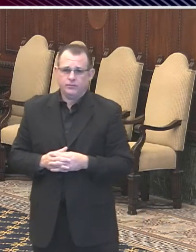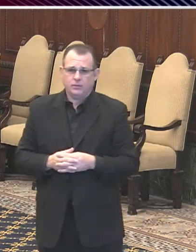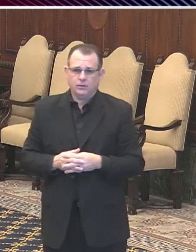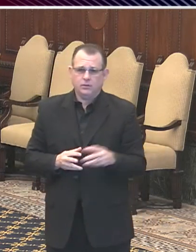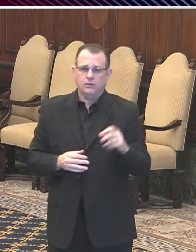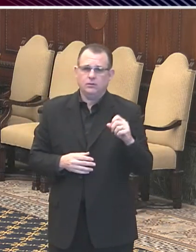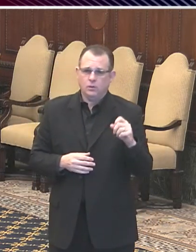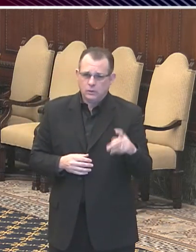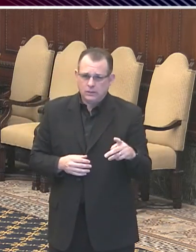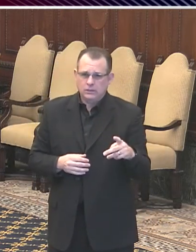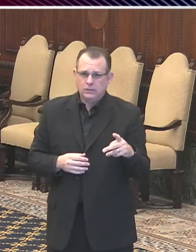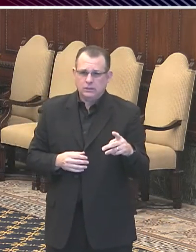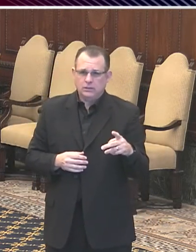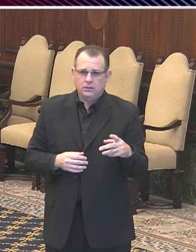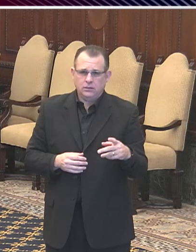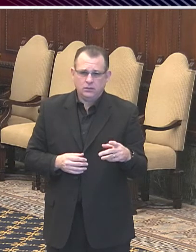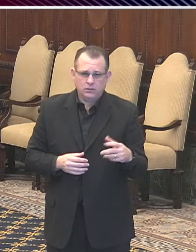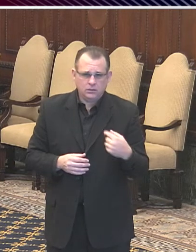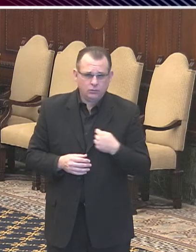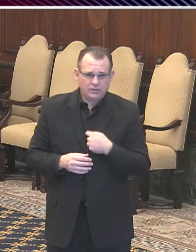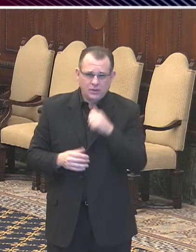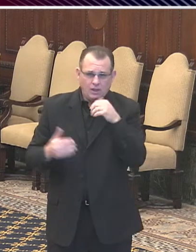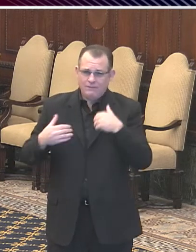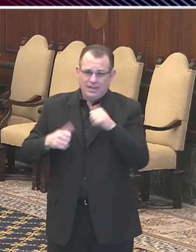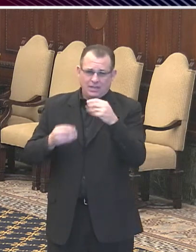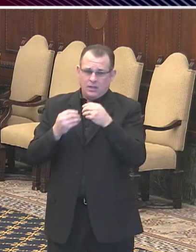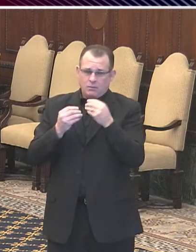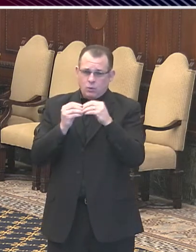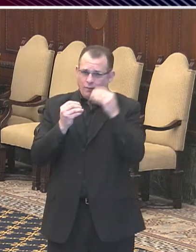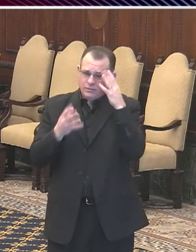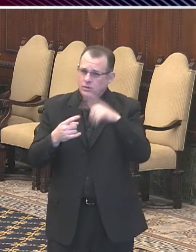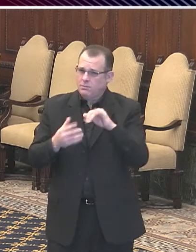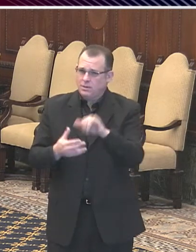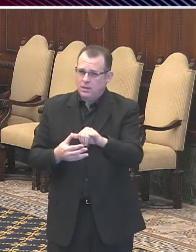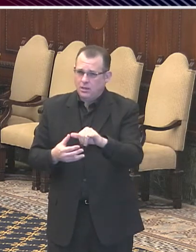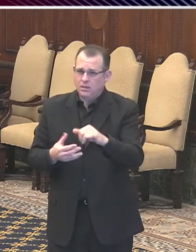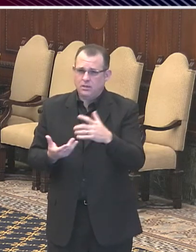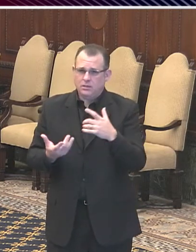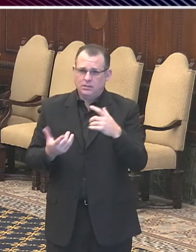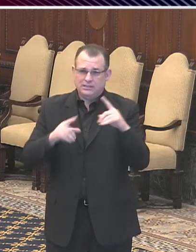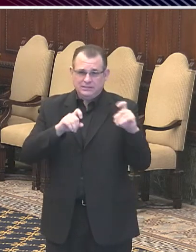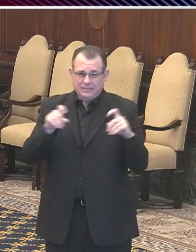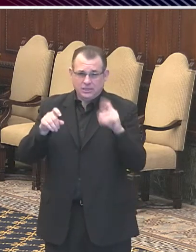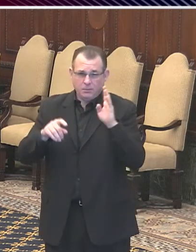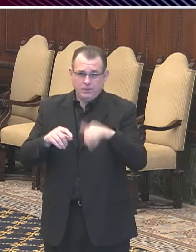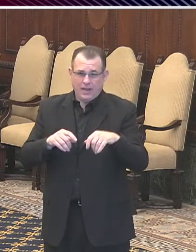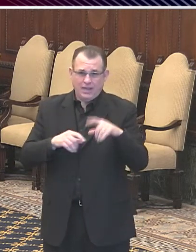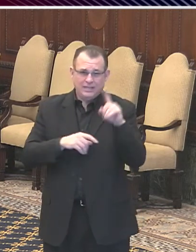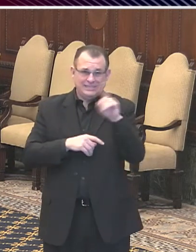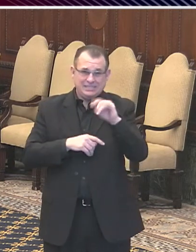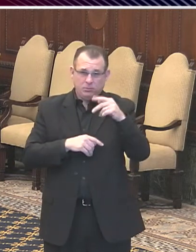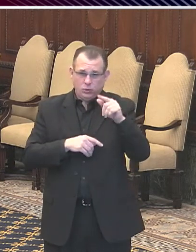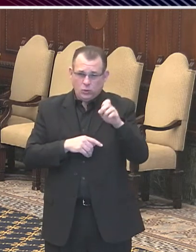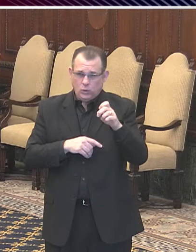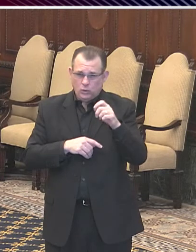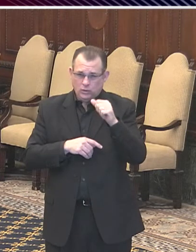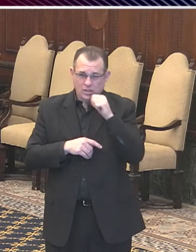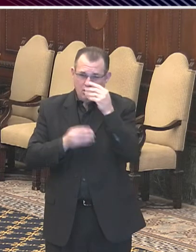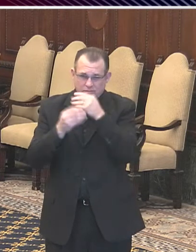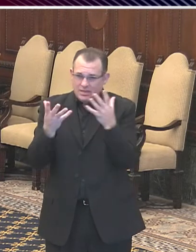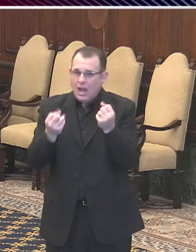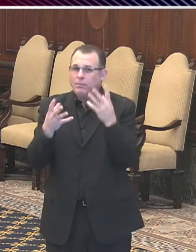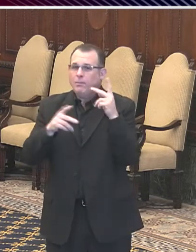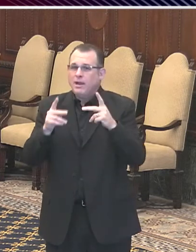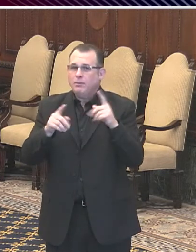They don't have any information on income any more than we do. All they have is the testing by zip code, and that doesn't really tell you the income of the people being tested.